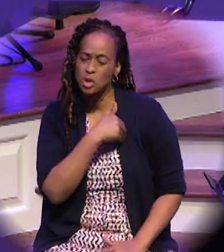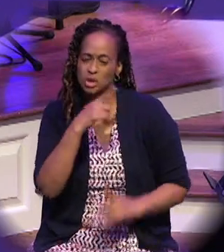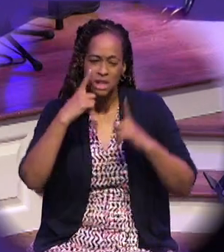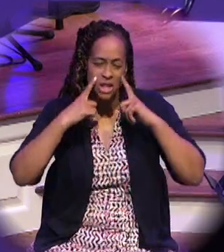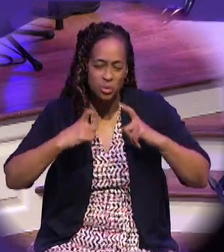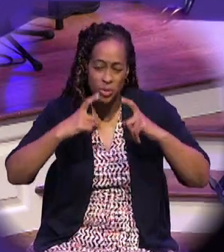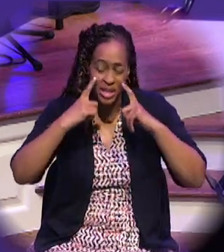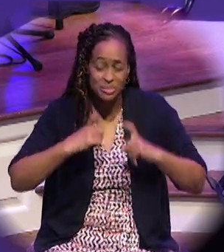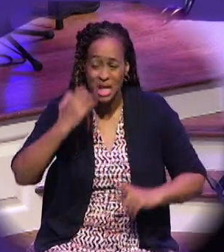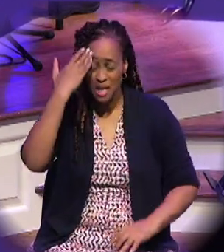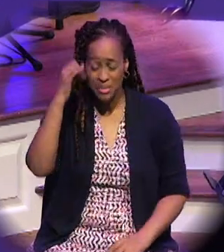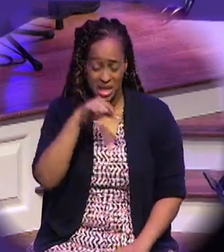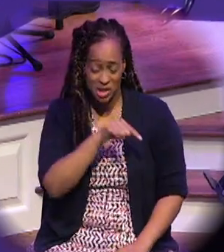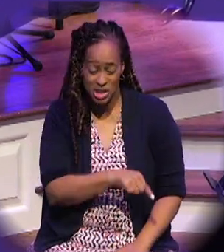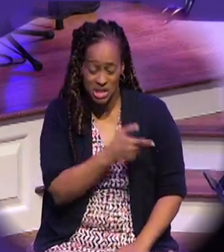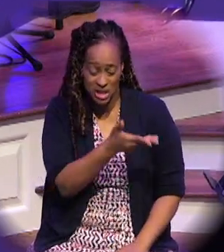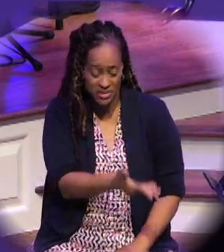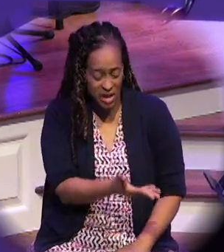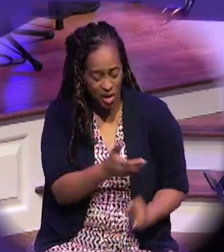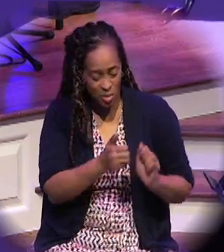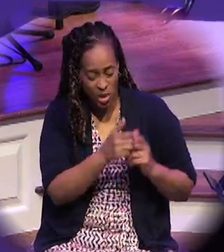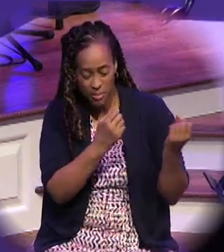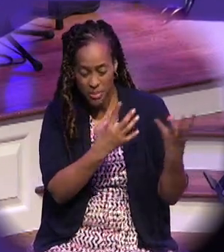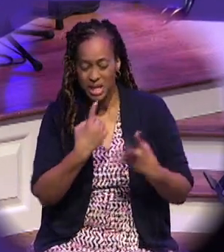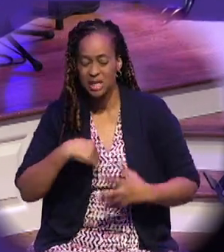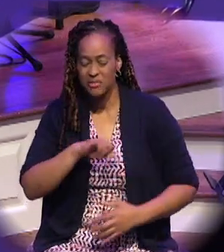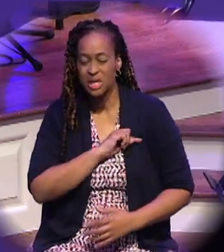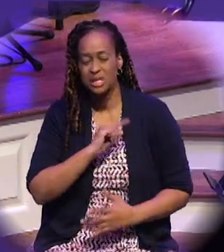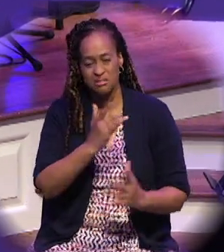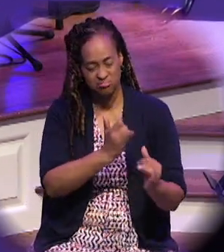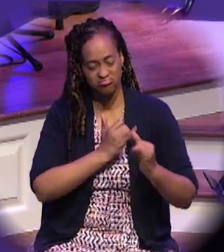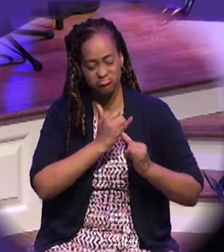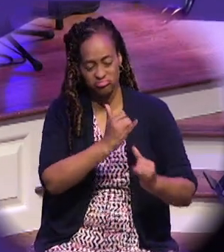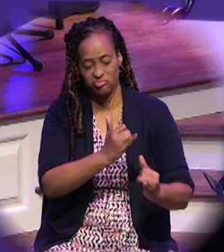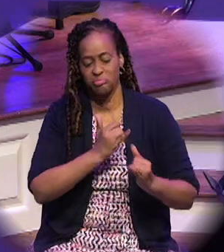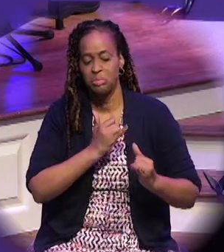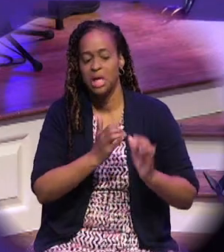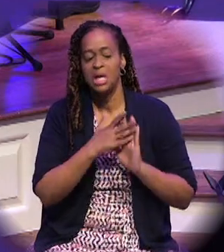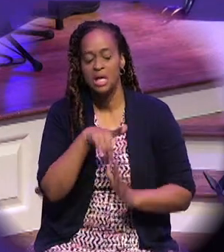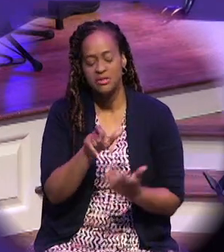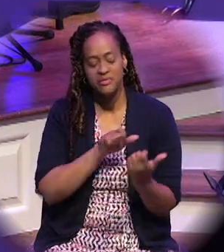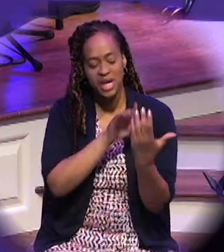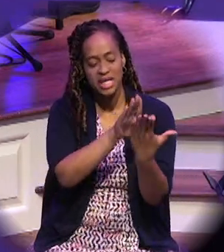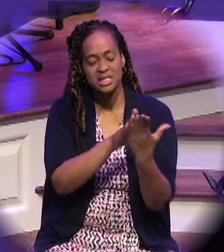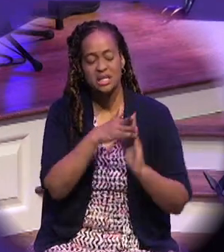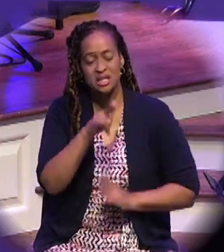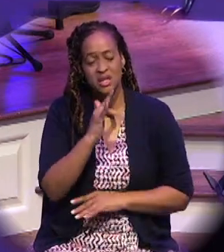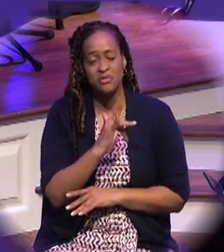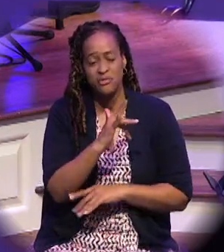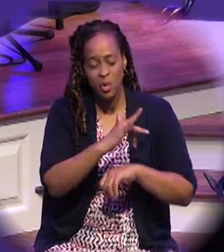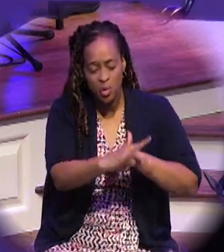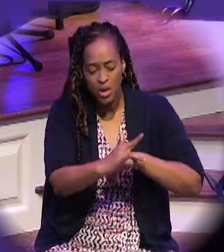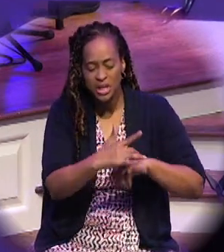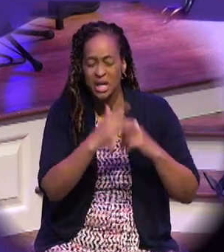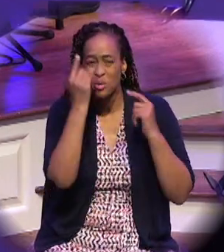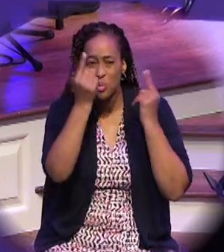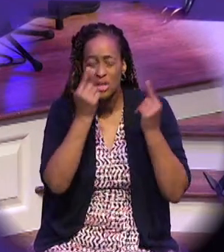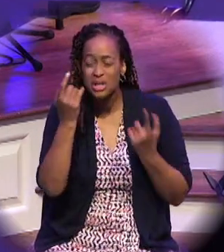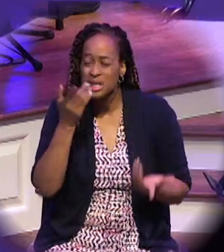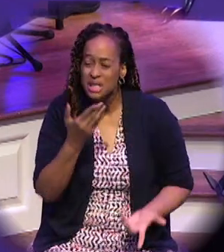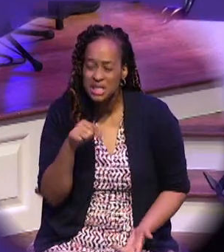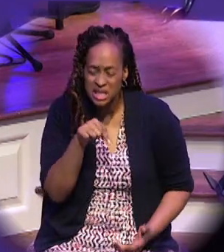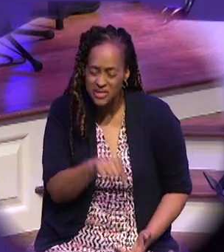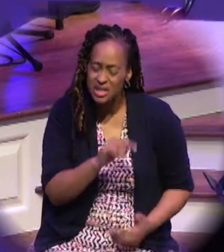weeps because she is there where many of us sometimes find ourselves, facing the void and wondering, is